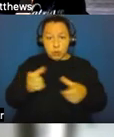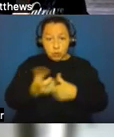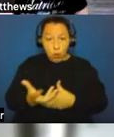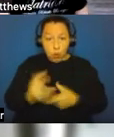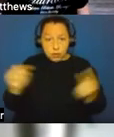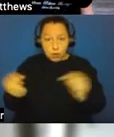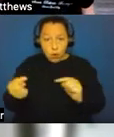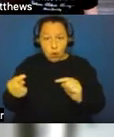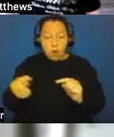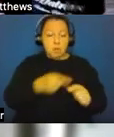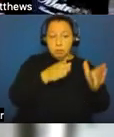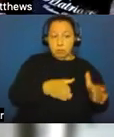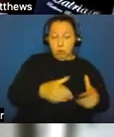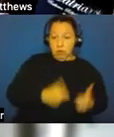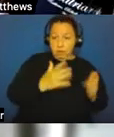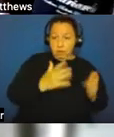order.